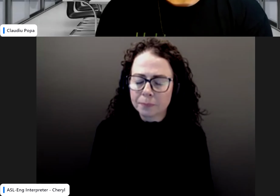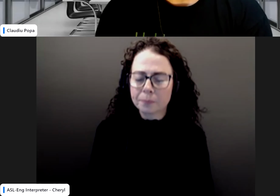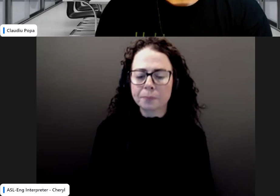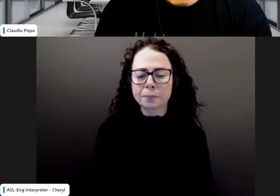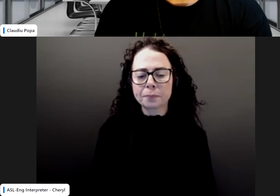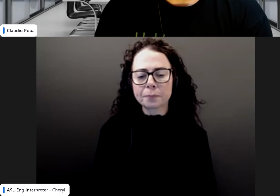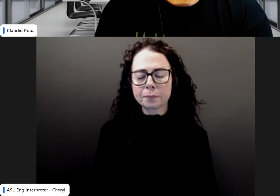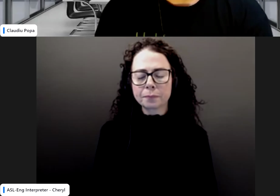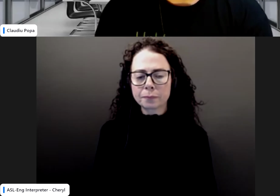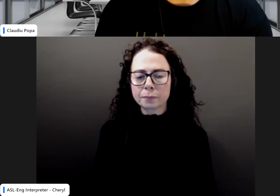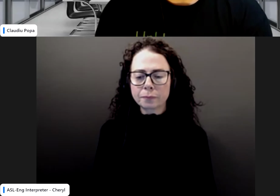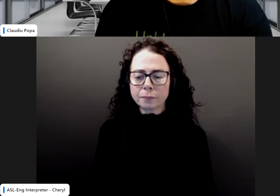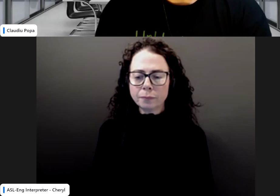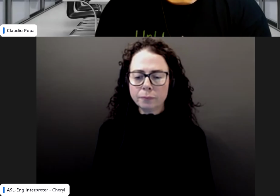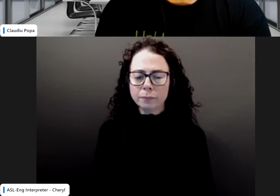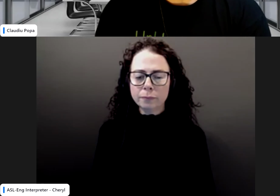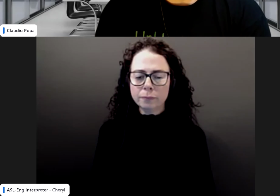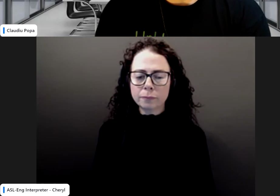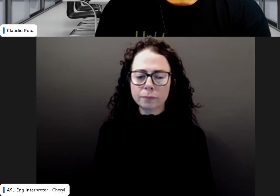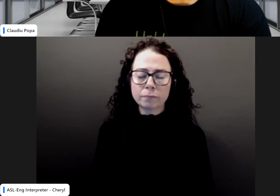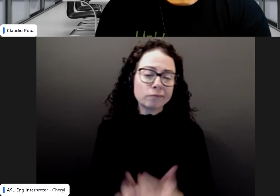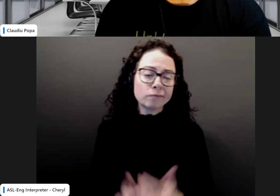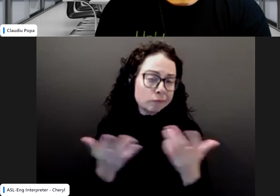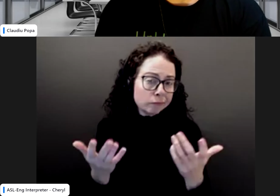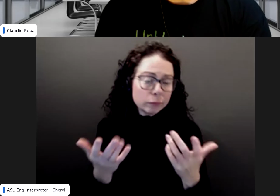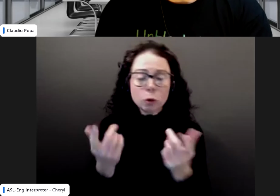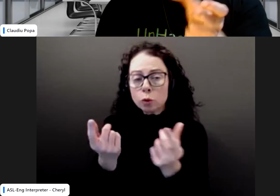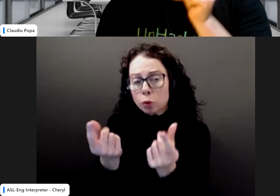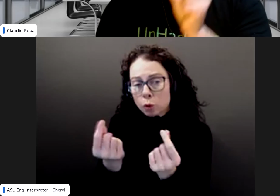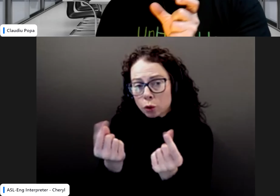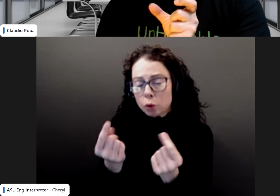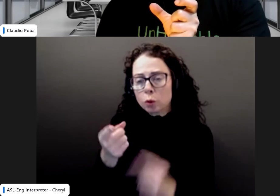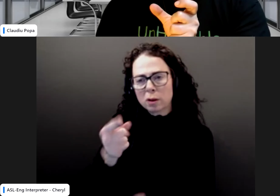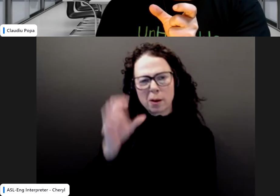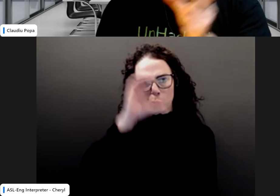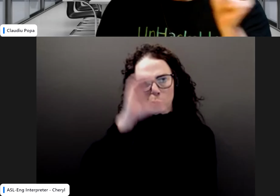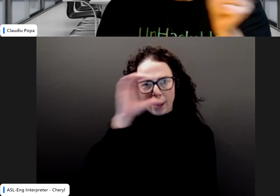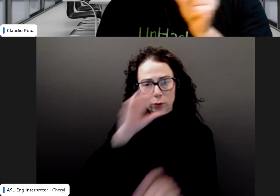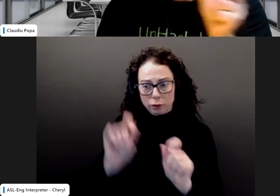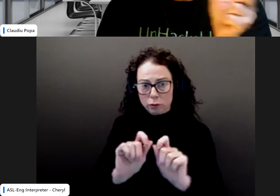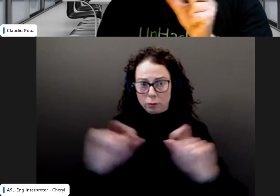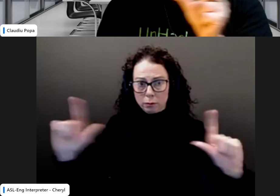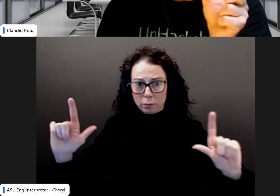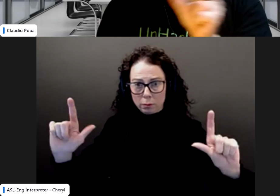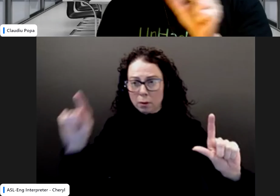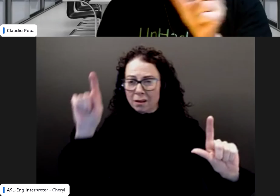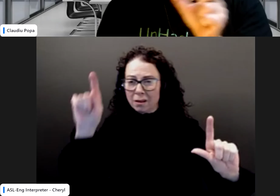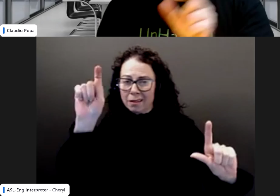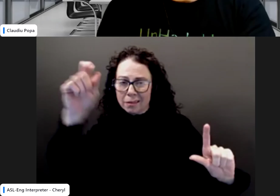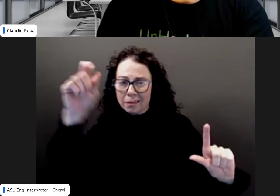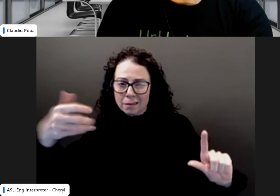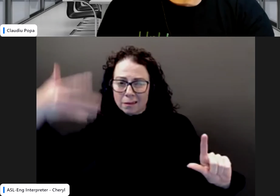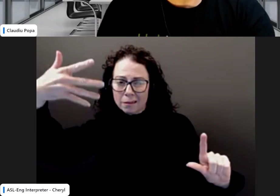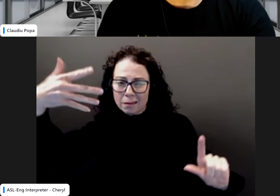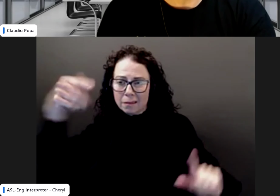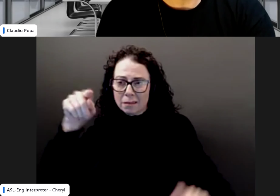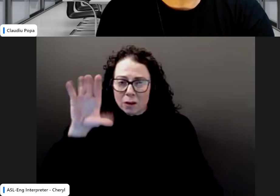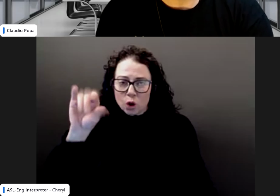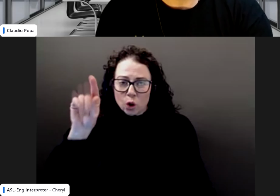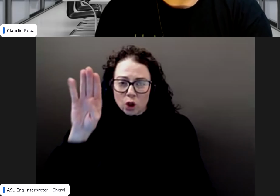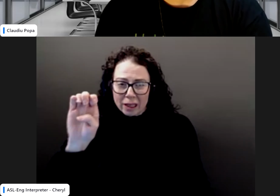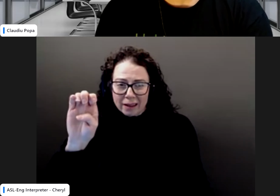to either go into your settings of your browser and find the cookie section, which is usually right next to the